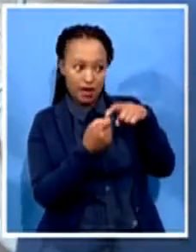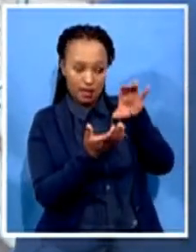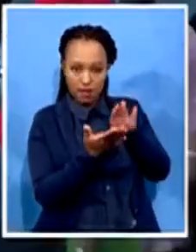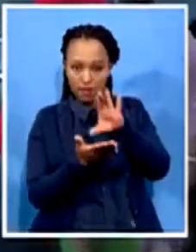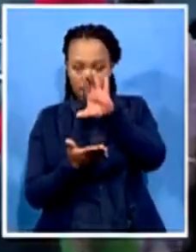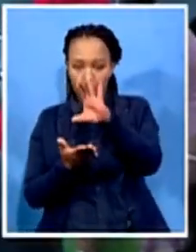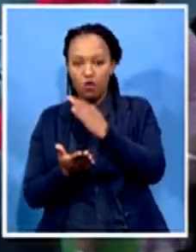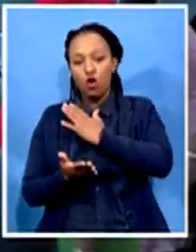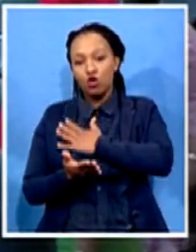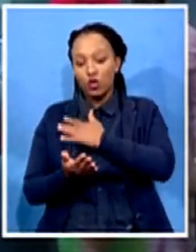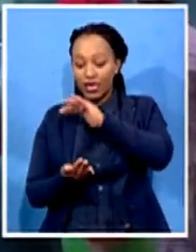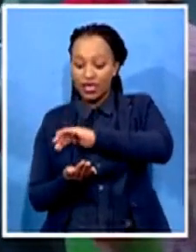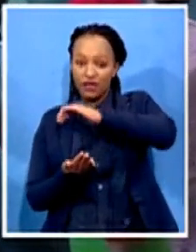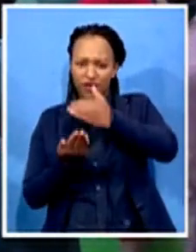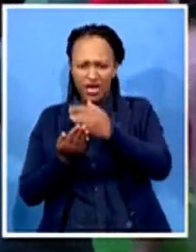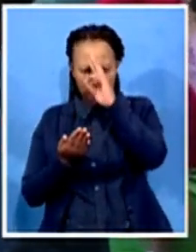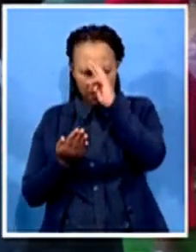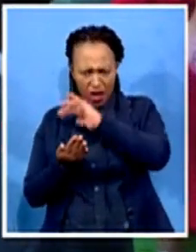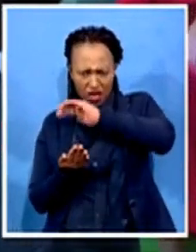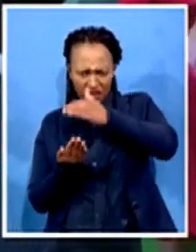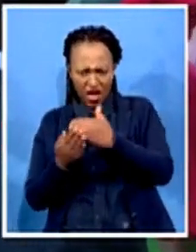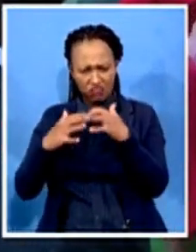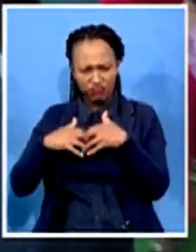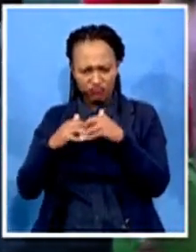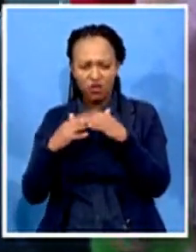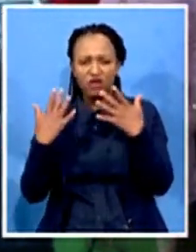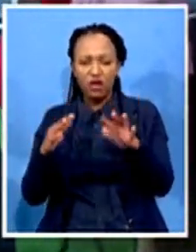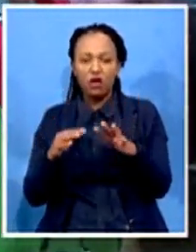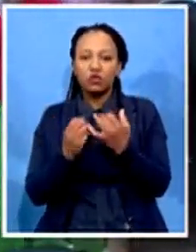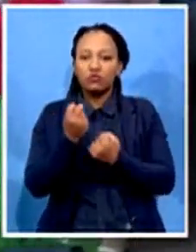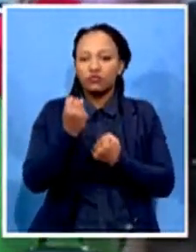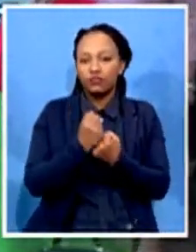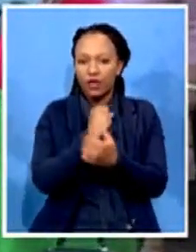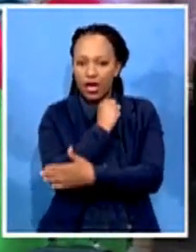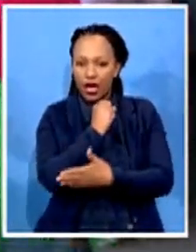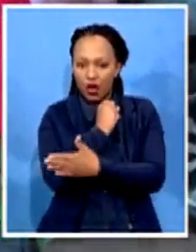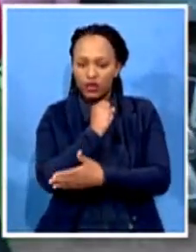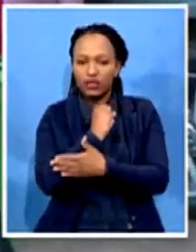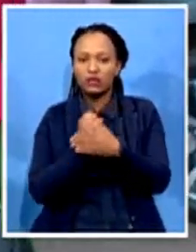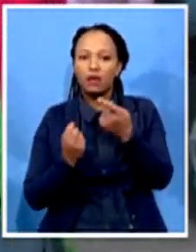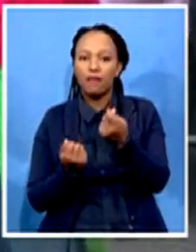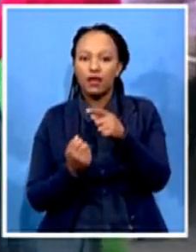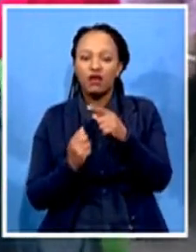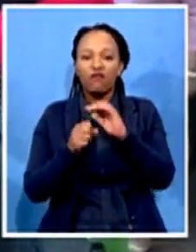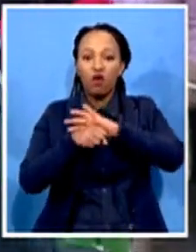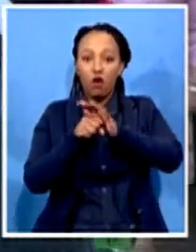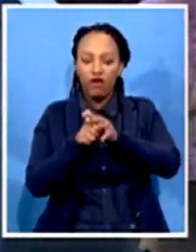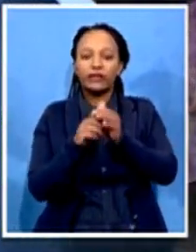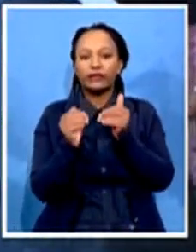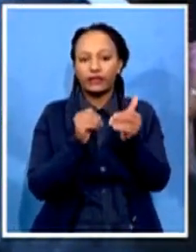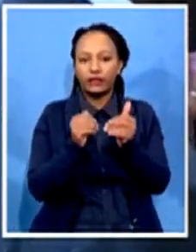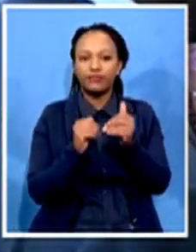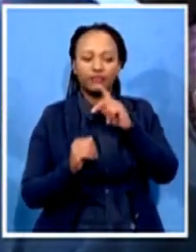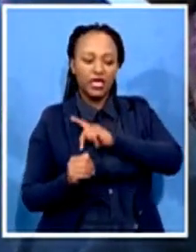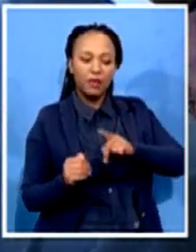it's established to support the country's response to the coronavirus pandemic. Now, the President also directed the minister